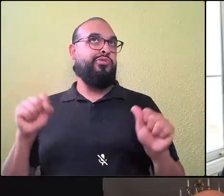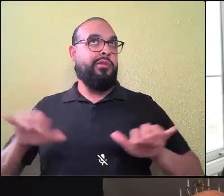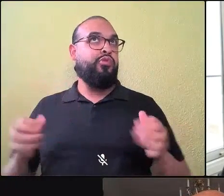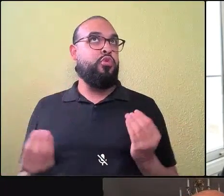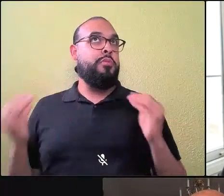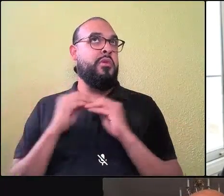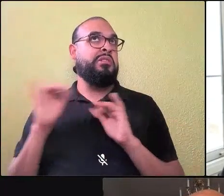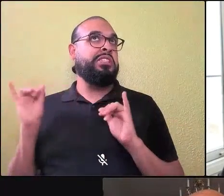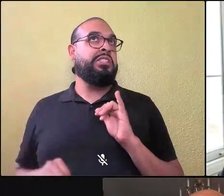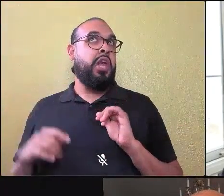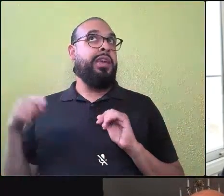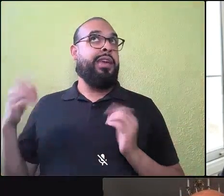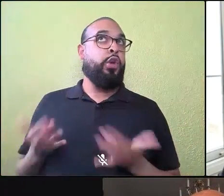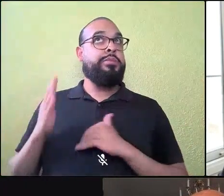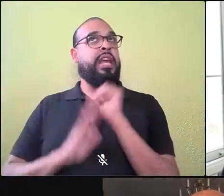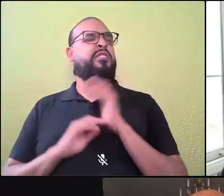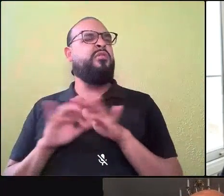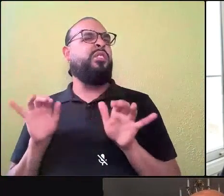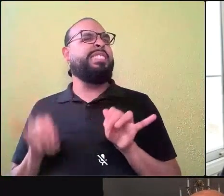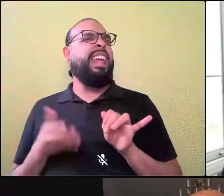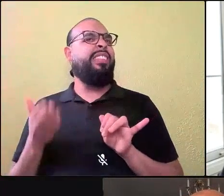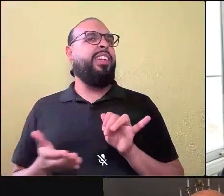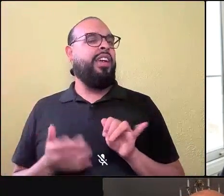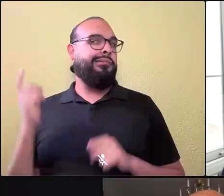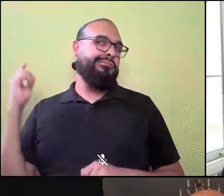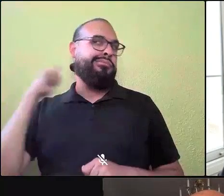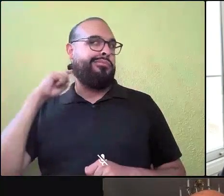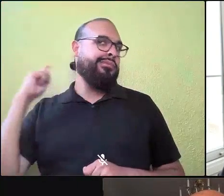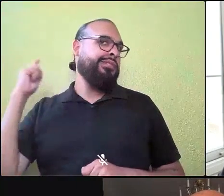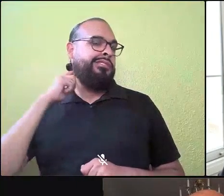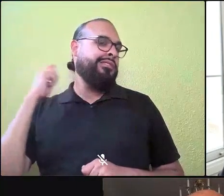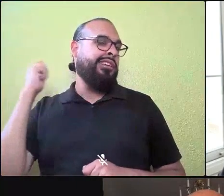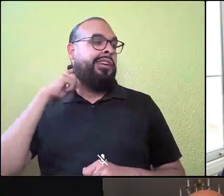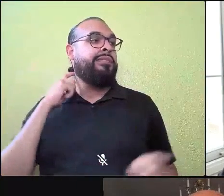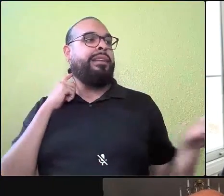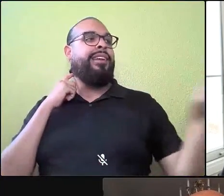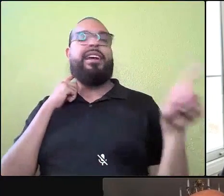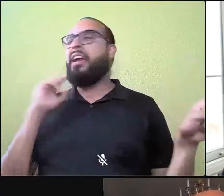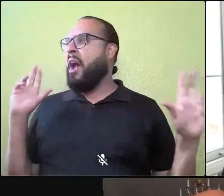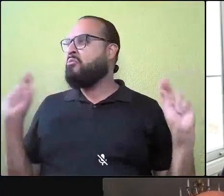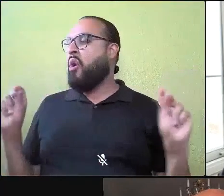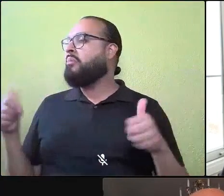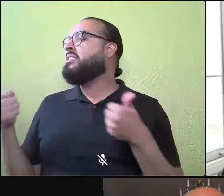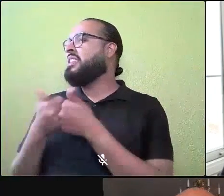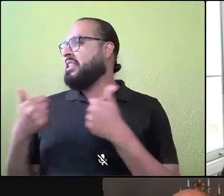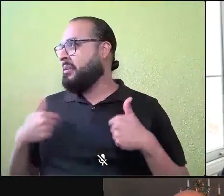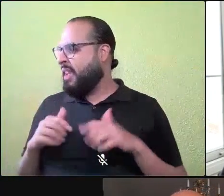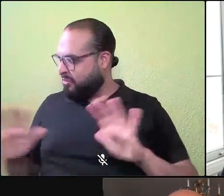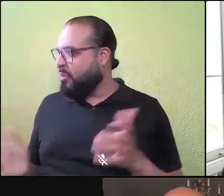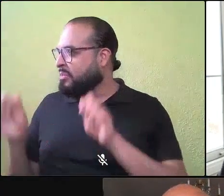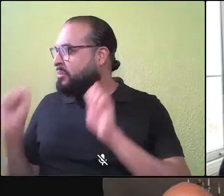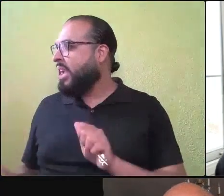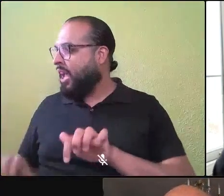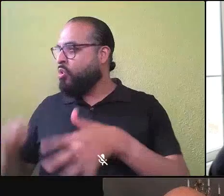those perspectives to really lean into my own sort of brilliance and my own potential. So I would say that is at the core of